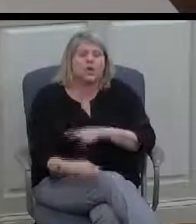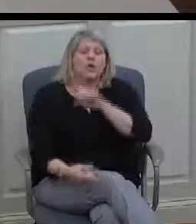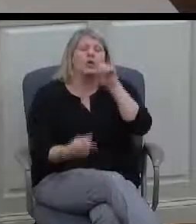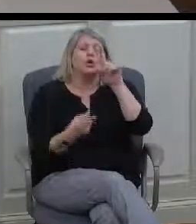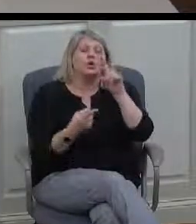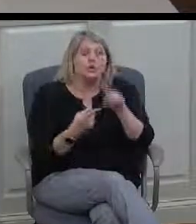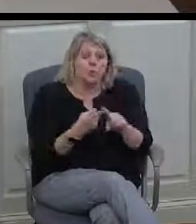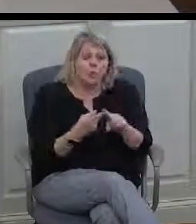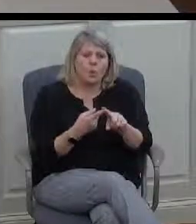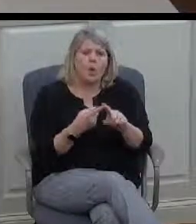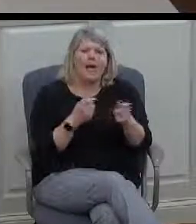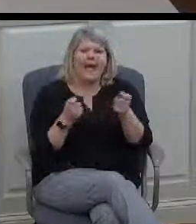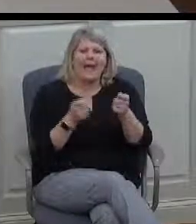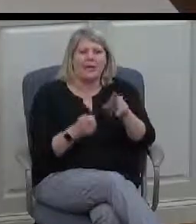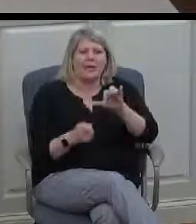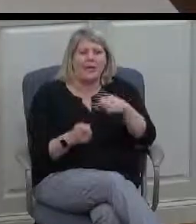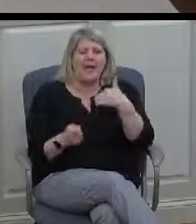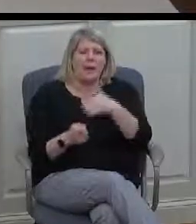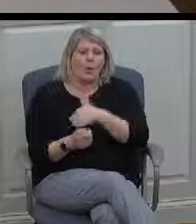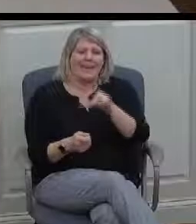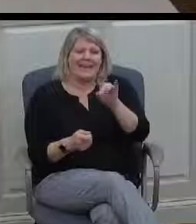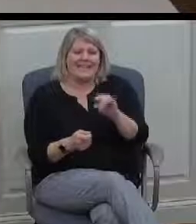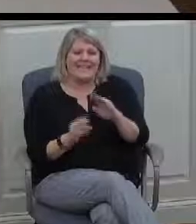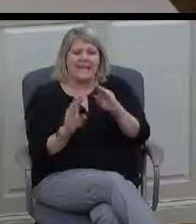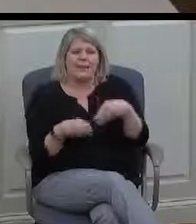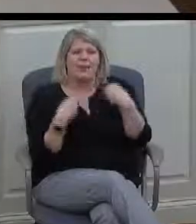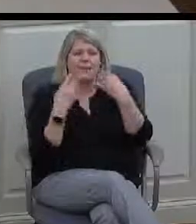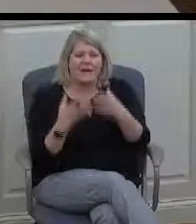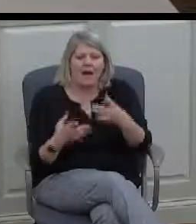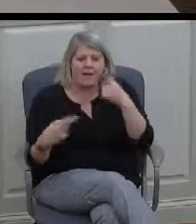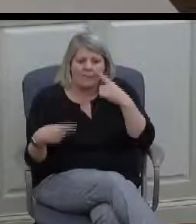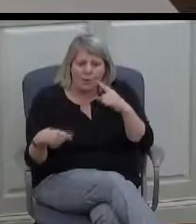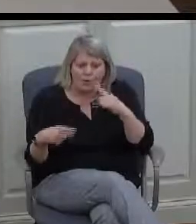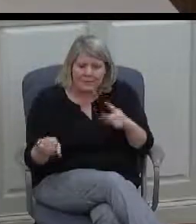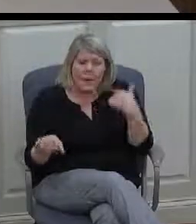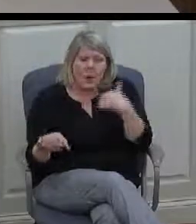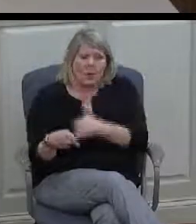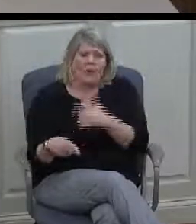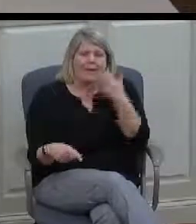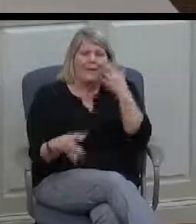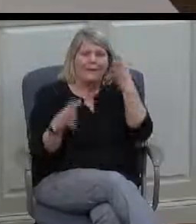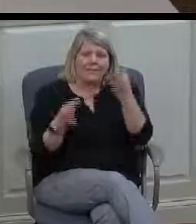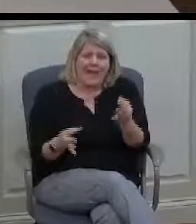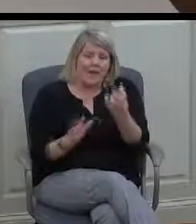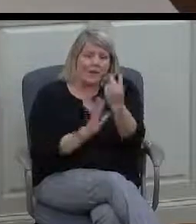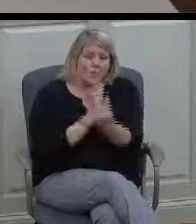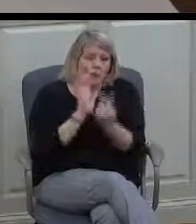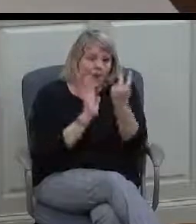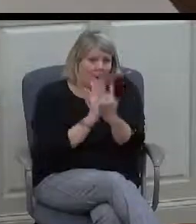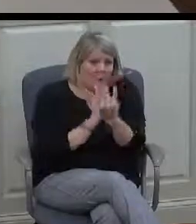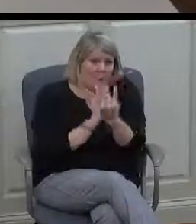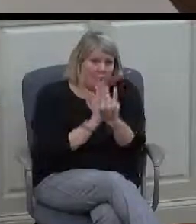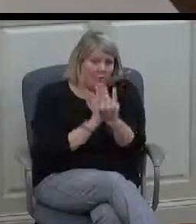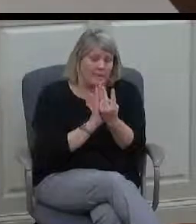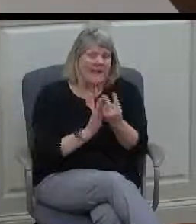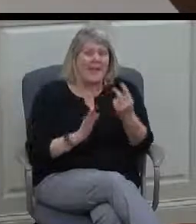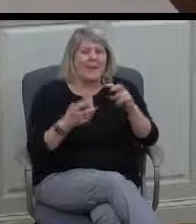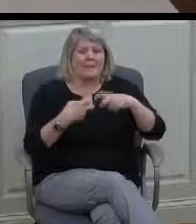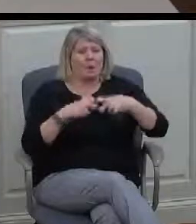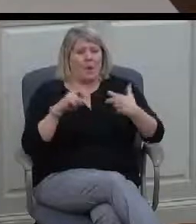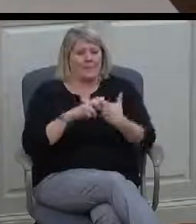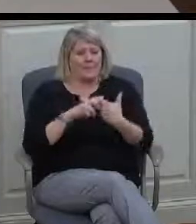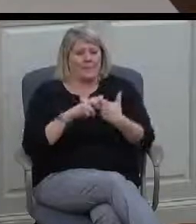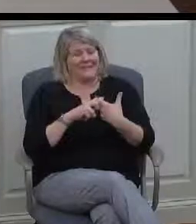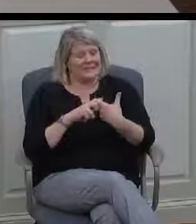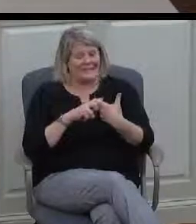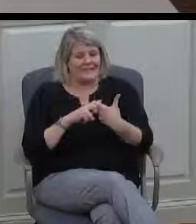done enforcement. We've narrowed it in on 2 hours. Issues that are downtown is the courthouse. Whenever you have